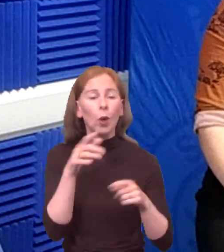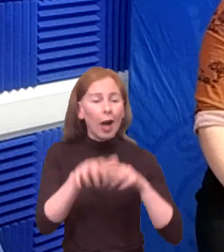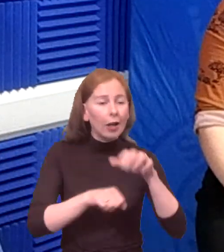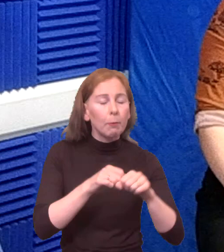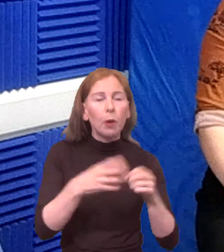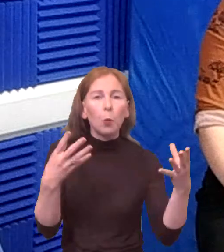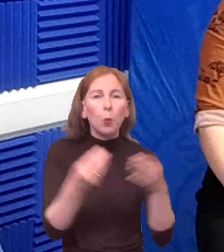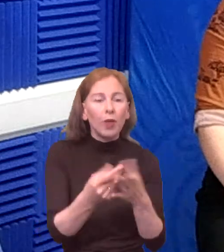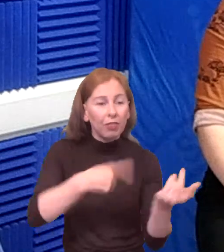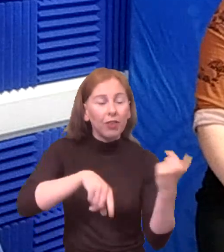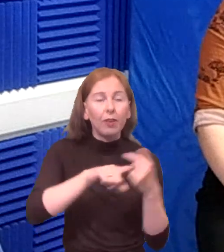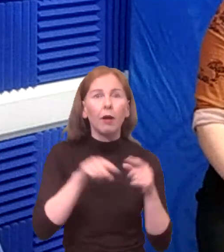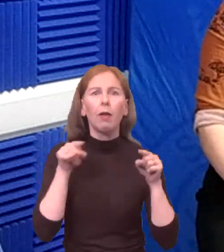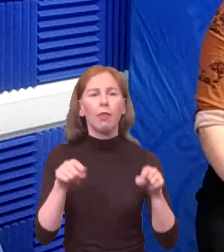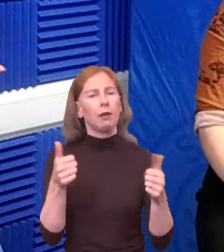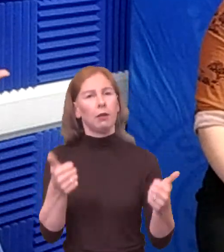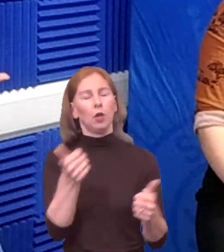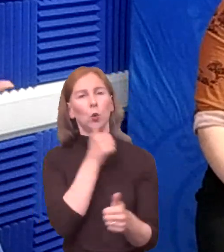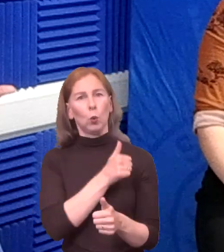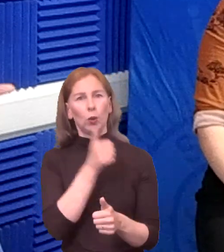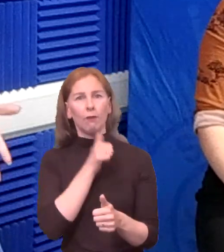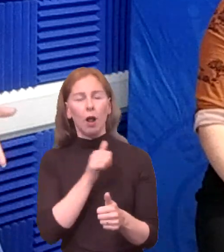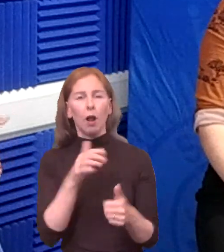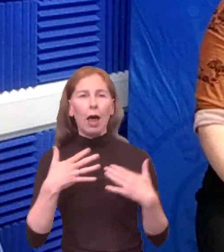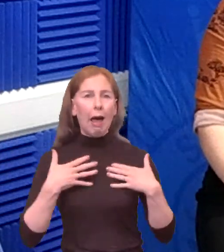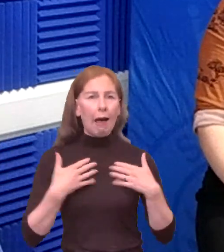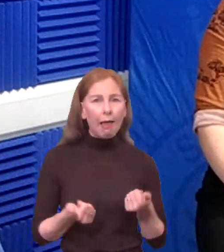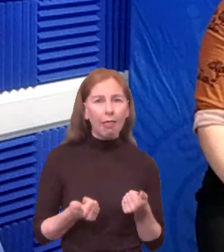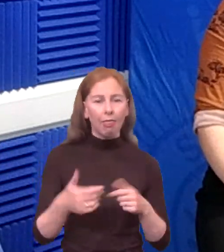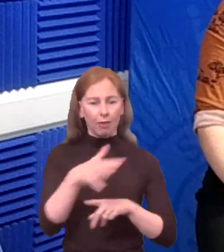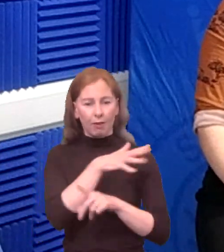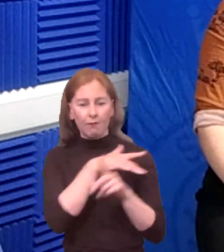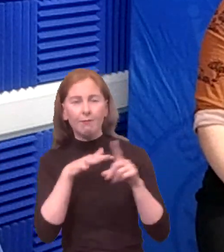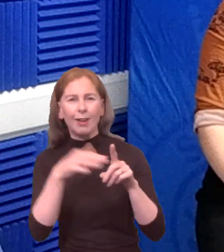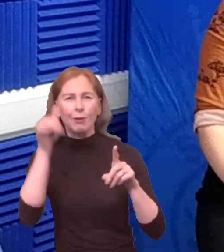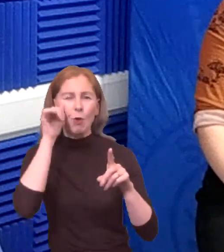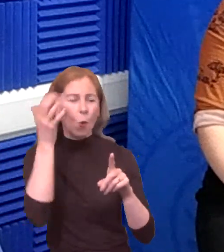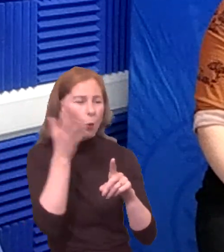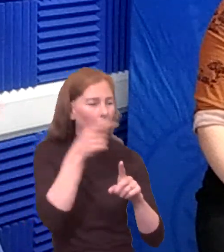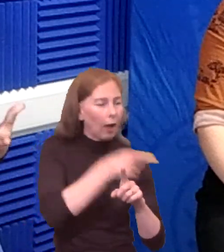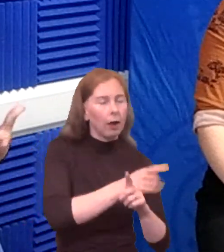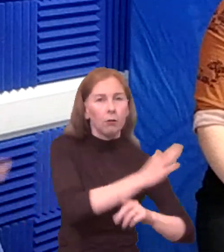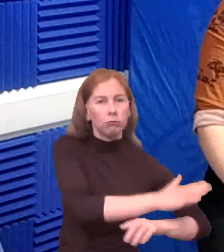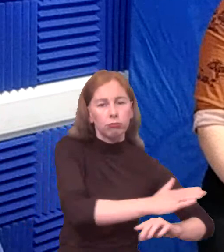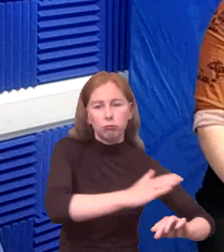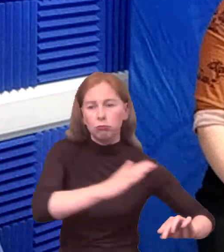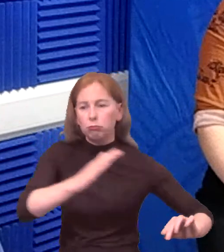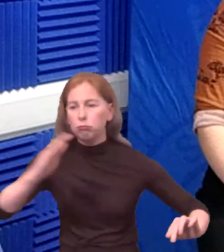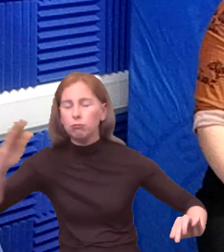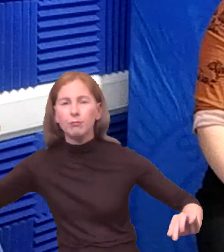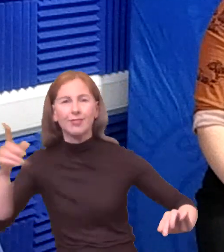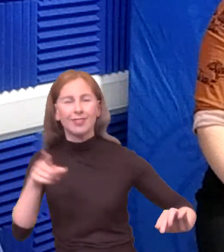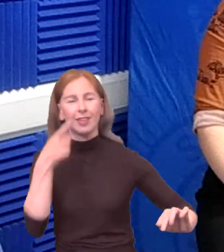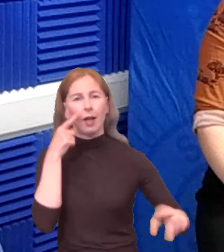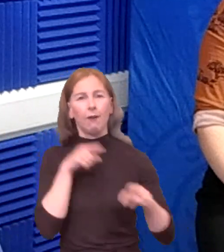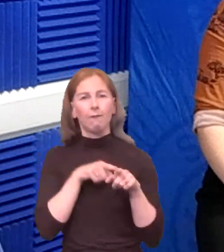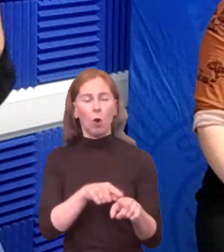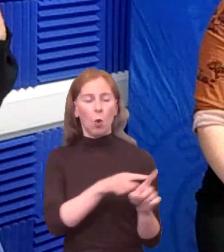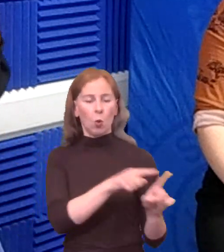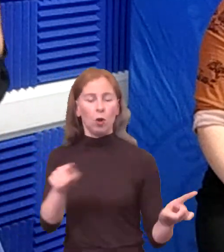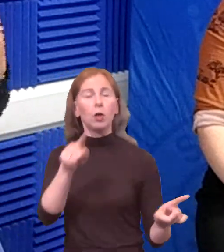good traceability and animal health and welfare implications. And if you see cattle out in a field, you'll often see they've got a